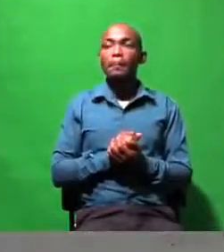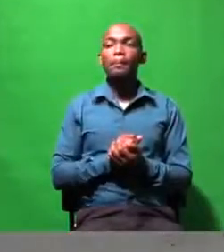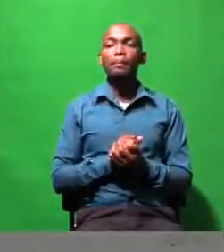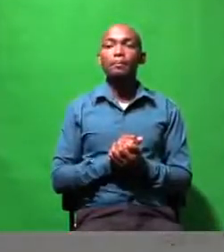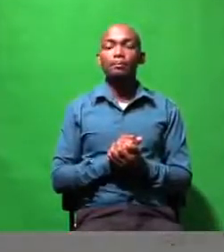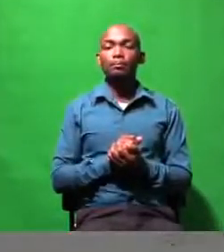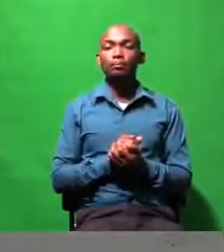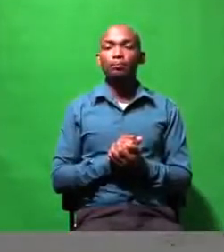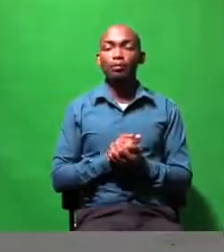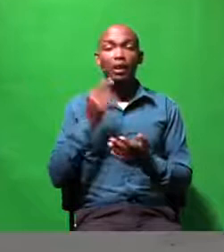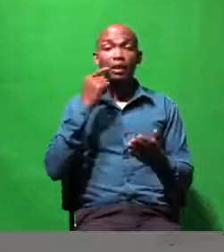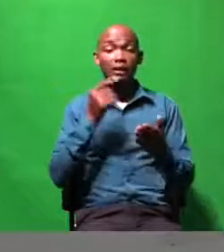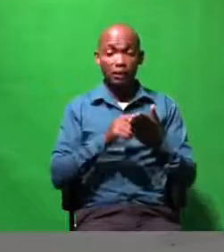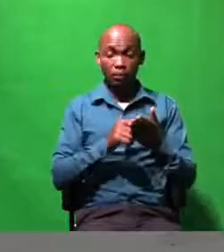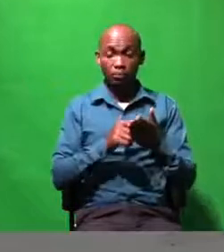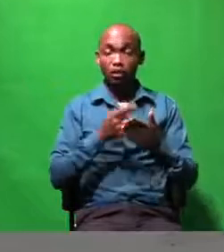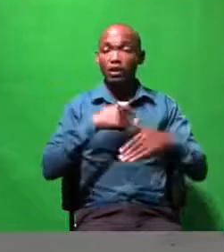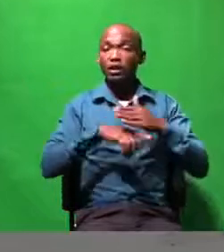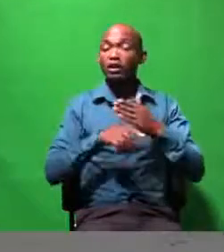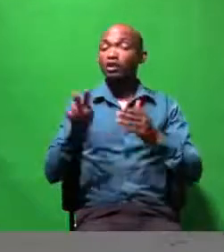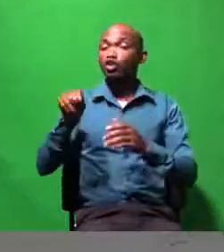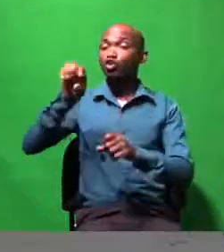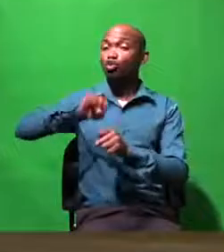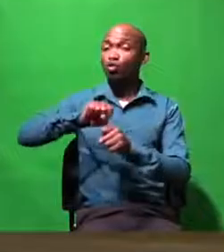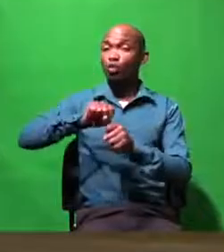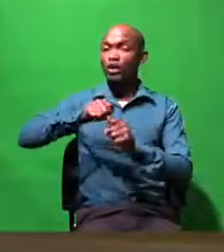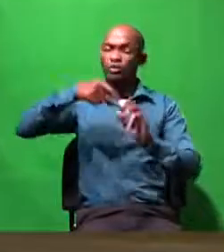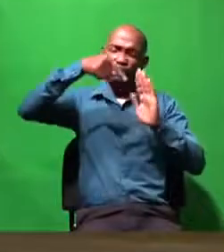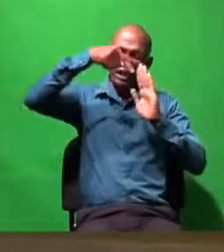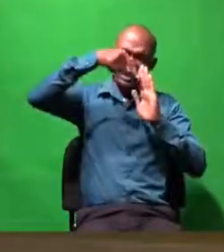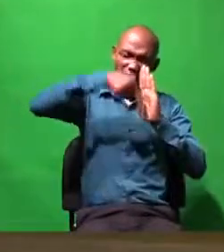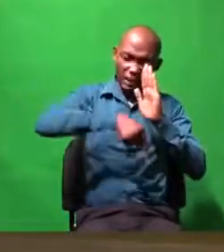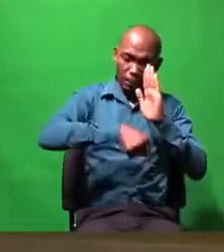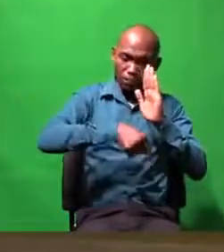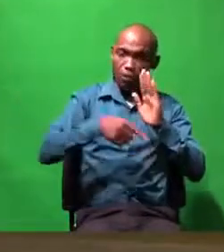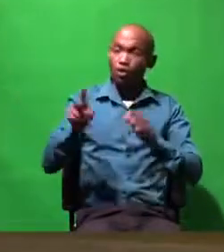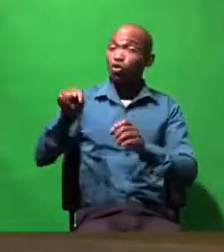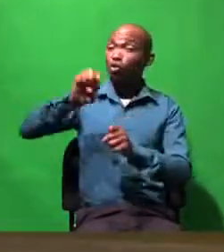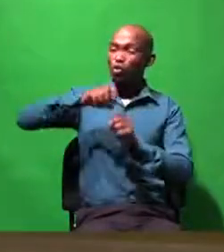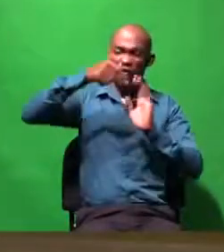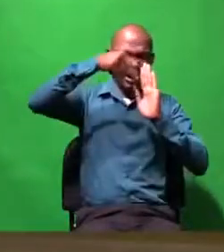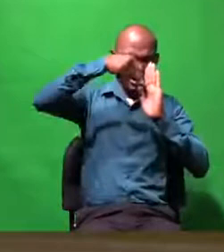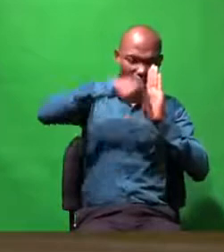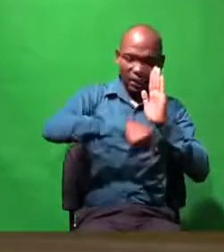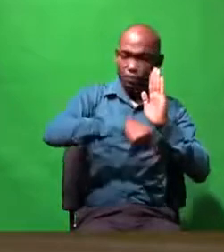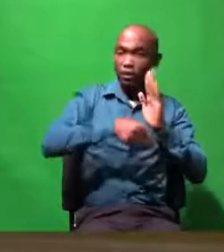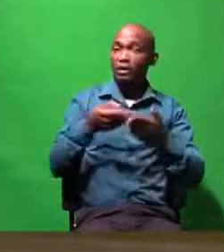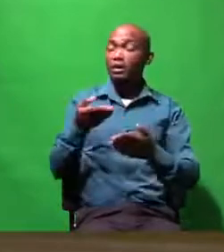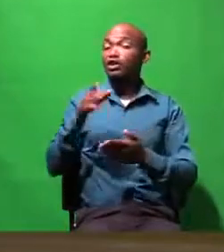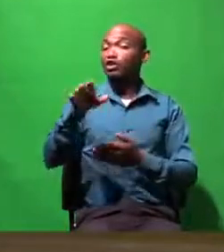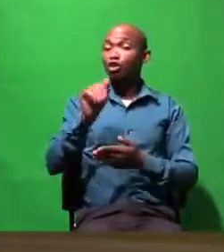that Nungwi is a very deep ocean. So that area we call is oceanic